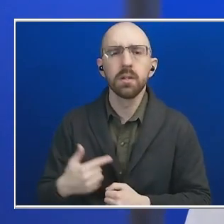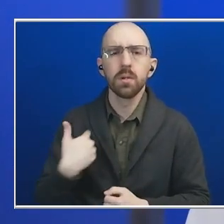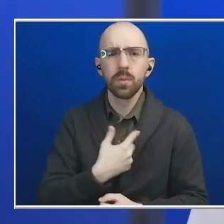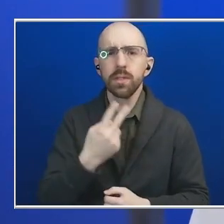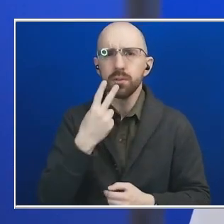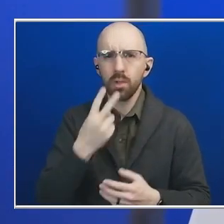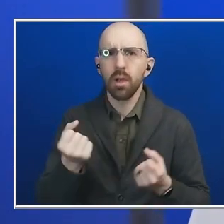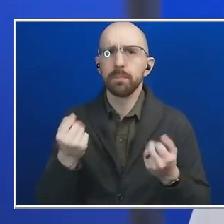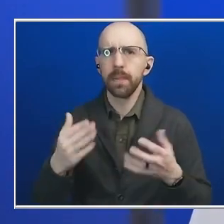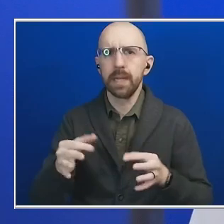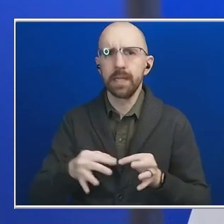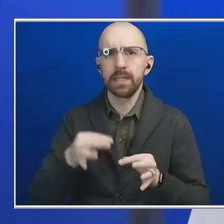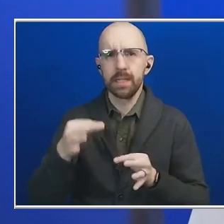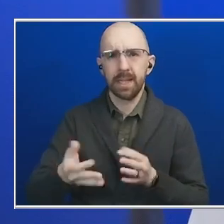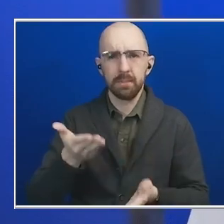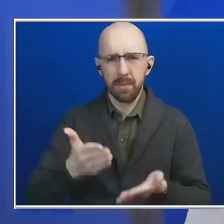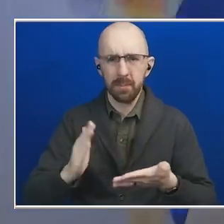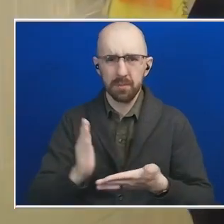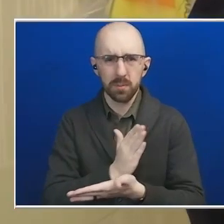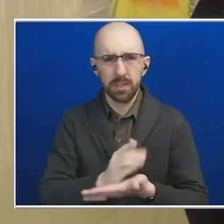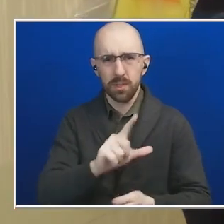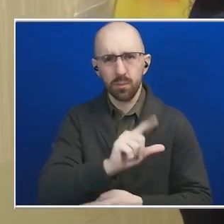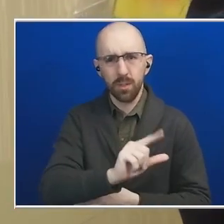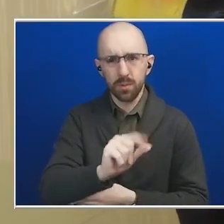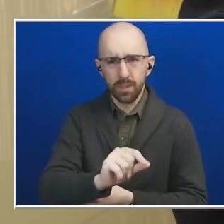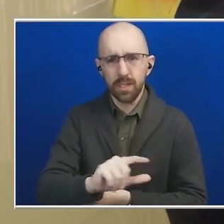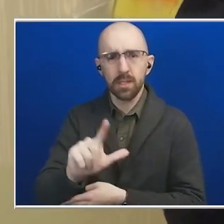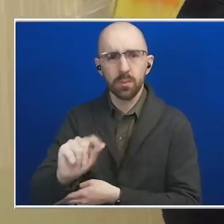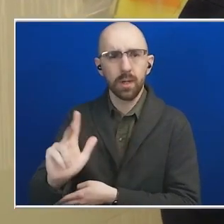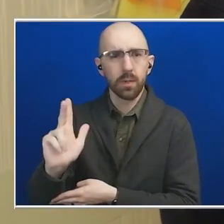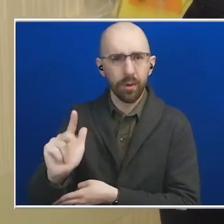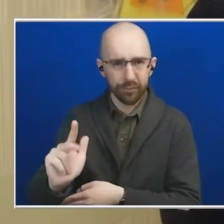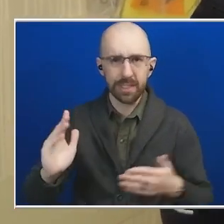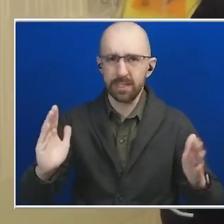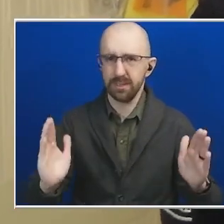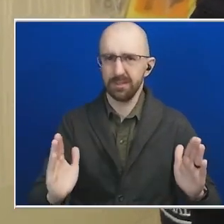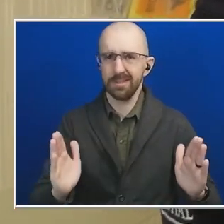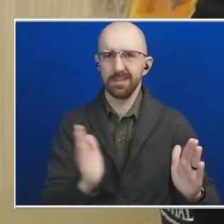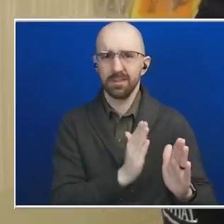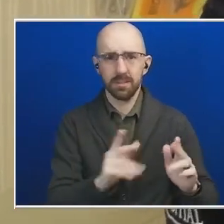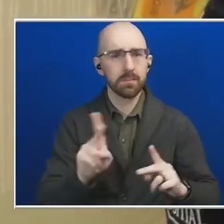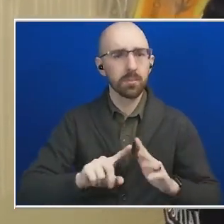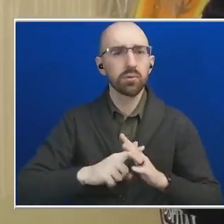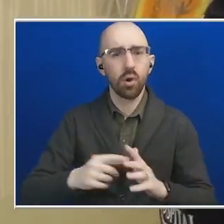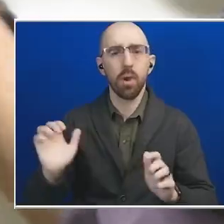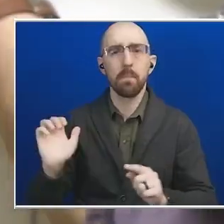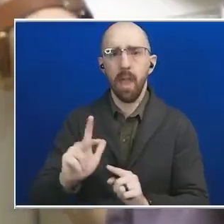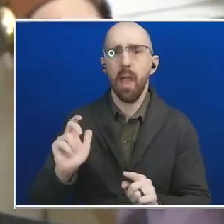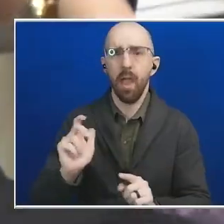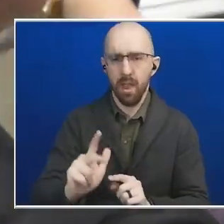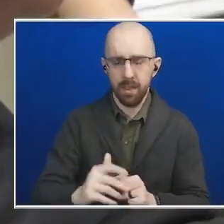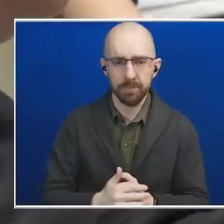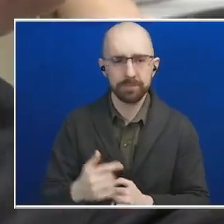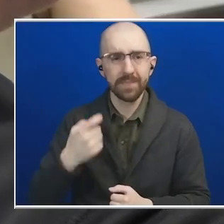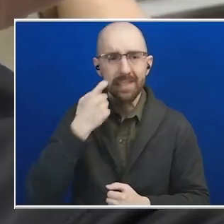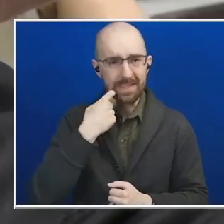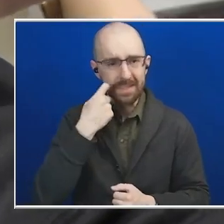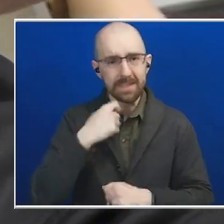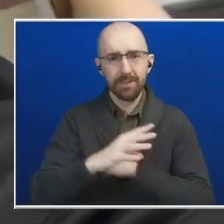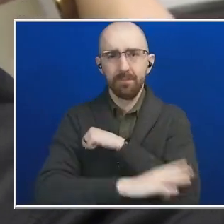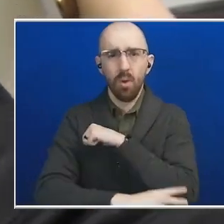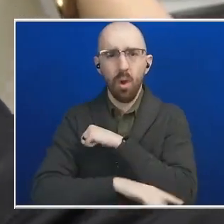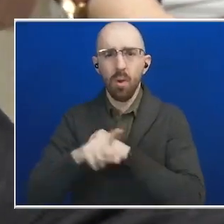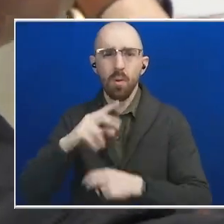probably between 2020, 2023, but people are starting to get back in. We recently, this fall, you were mentioning, had some